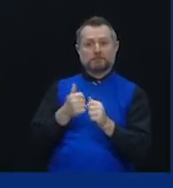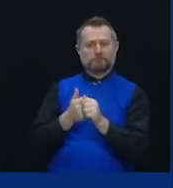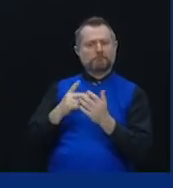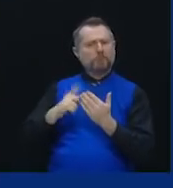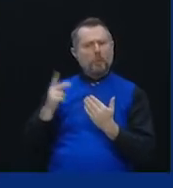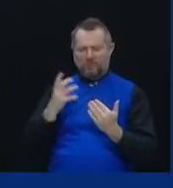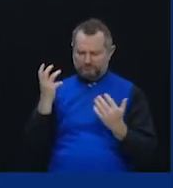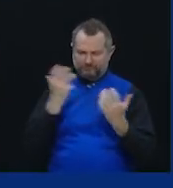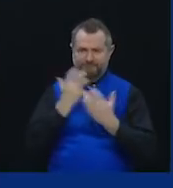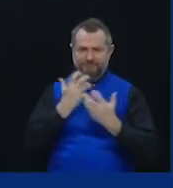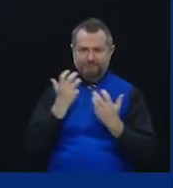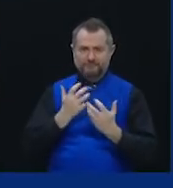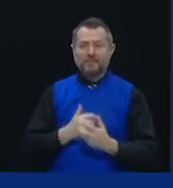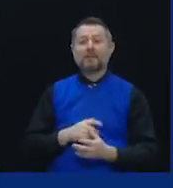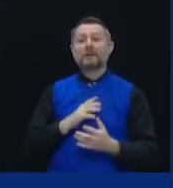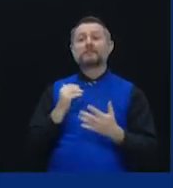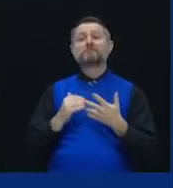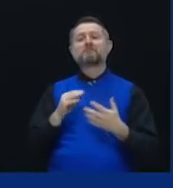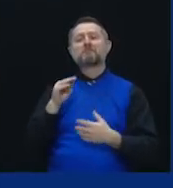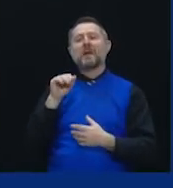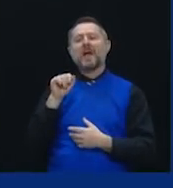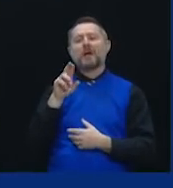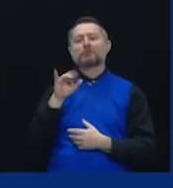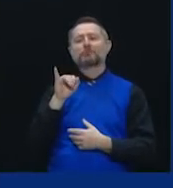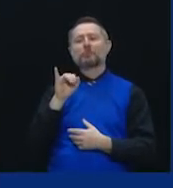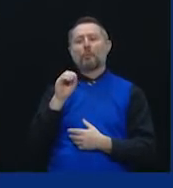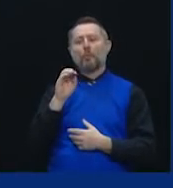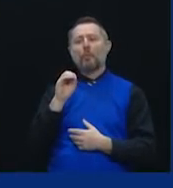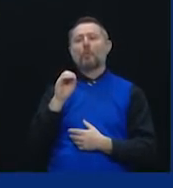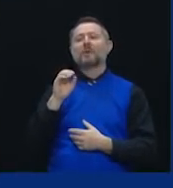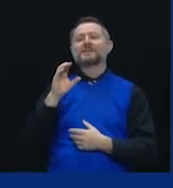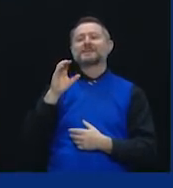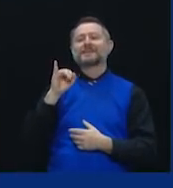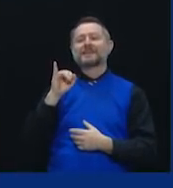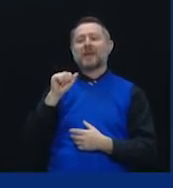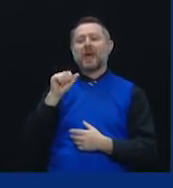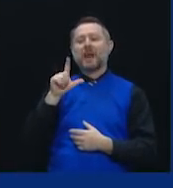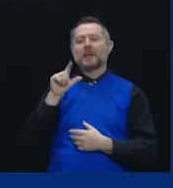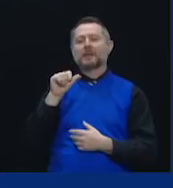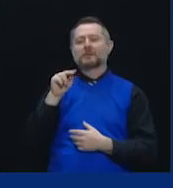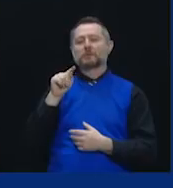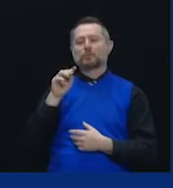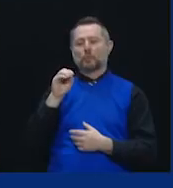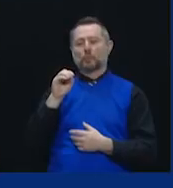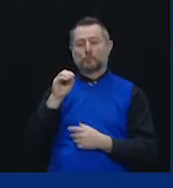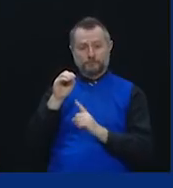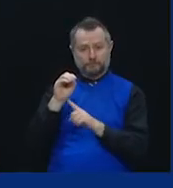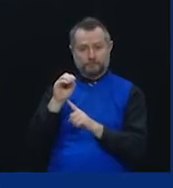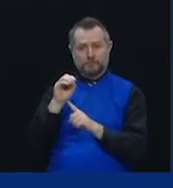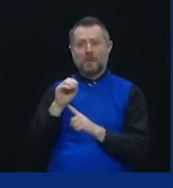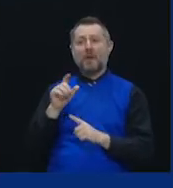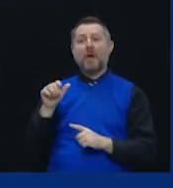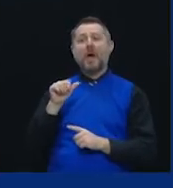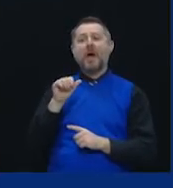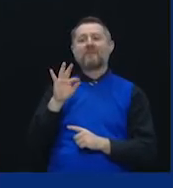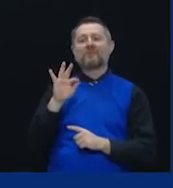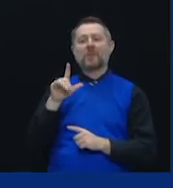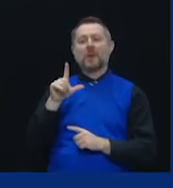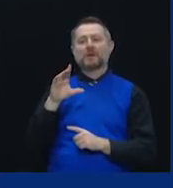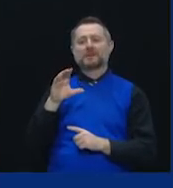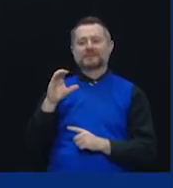Salento, who is the President of the New York State AFL-CIO, who's been a partner with us through day